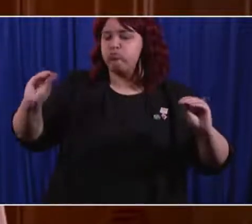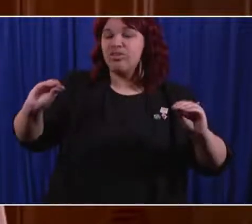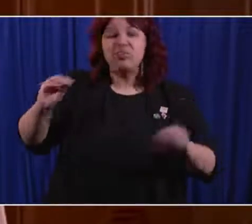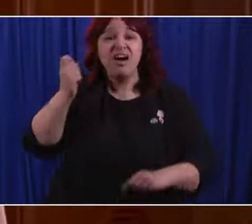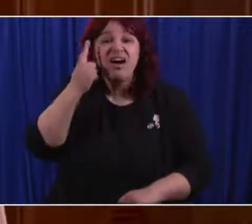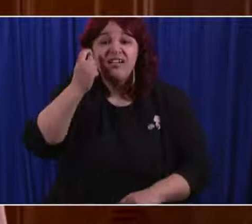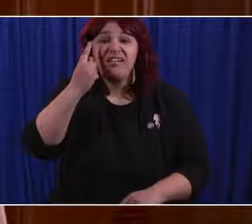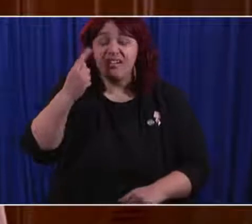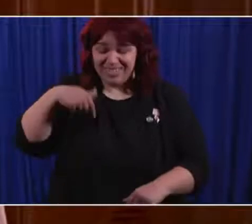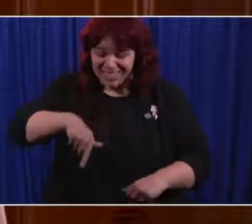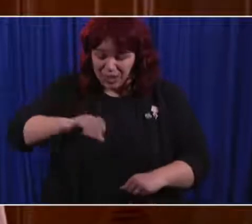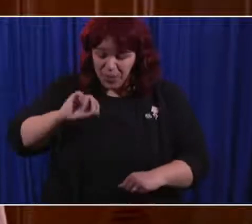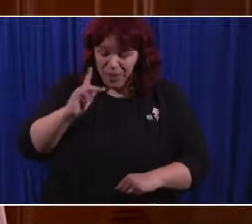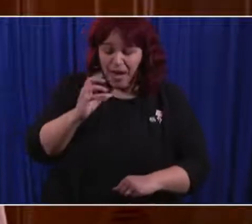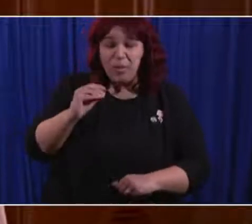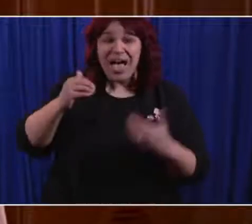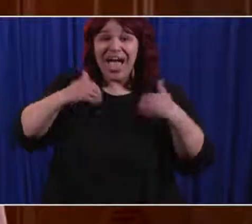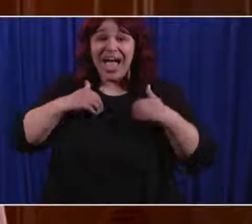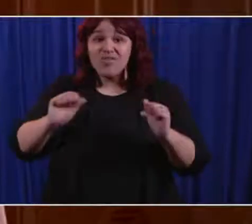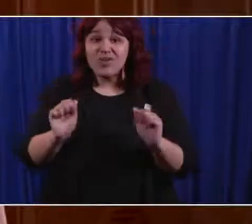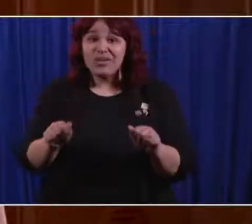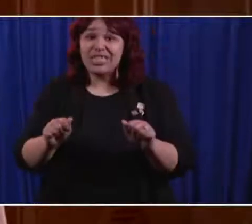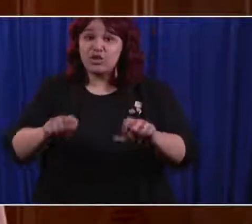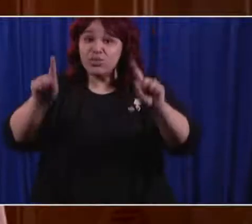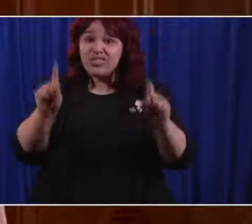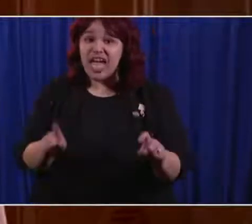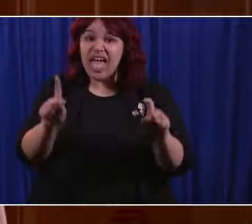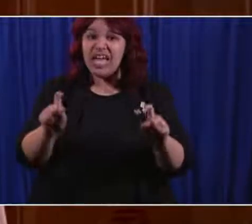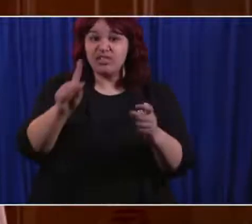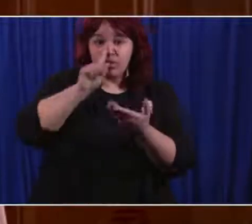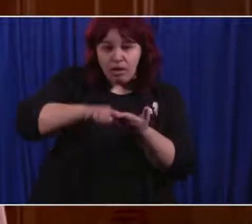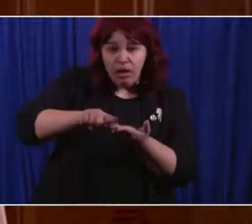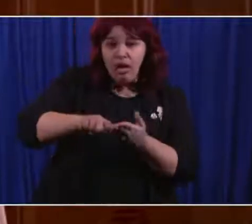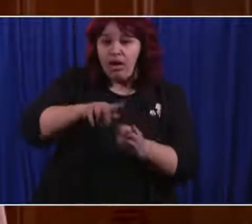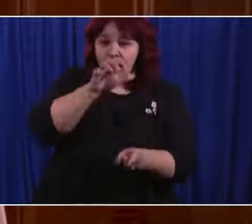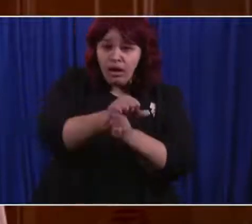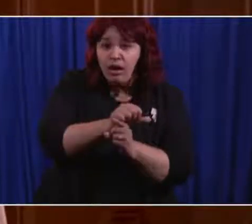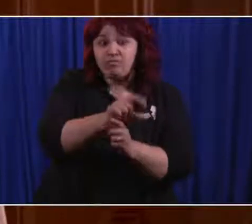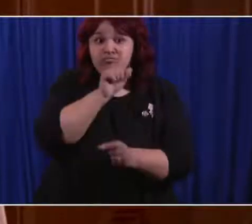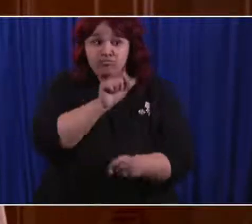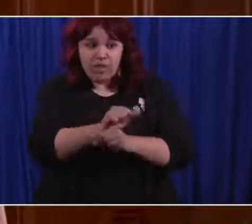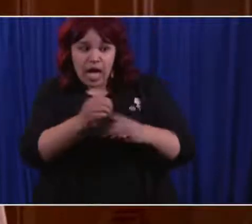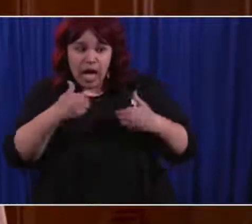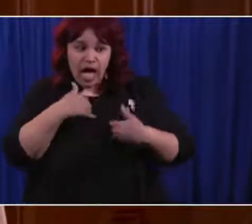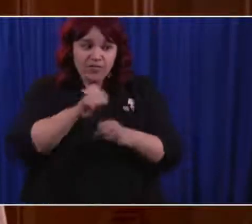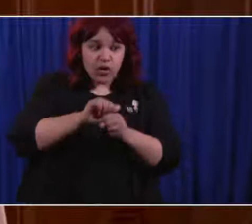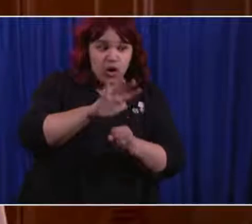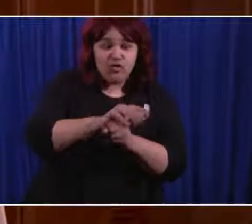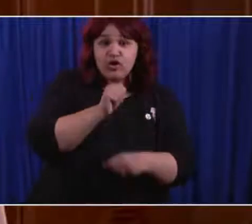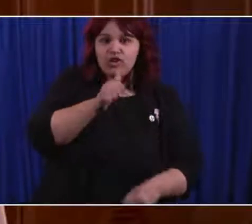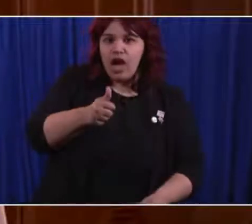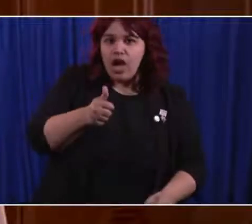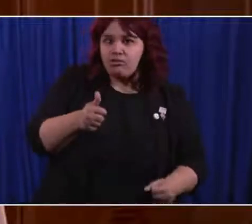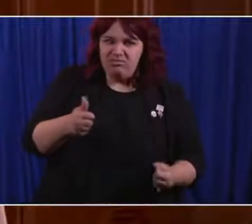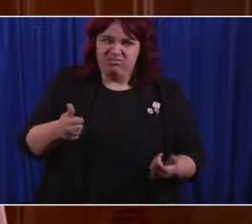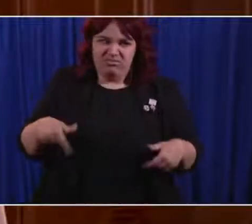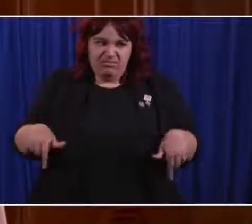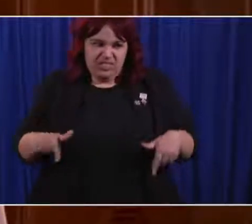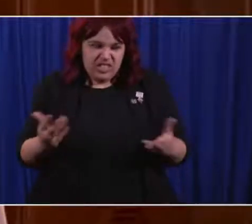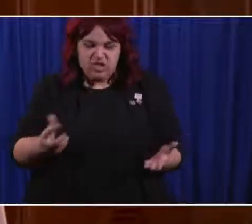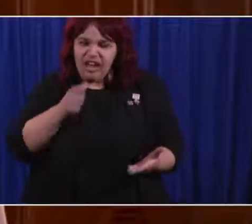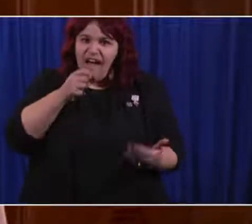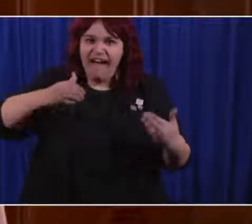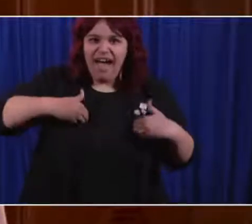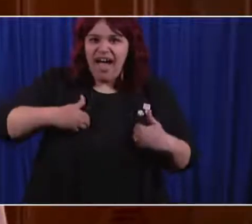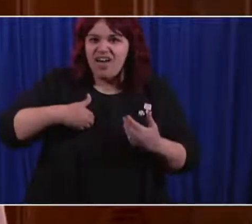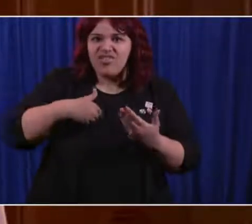medically diagnosed for 5 days. And if they had been positive, and if this bill had been in effect, the health department